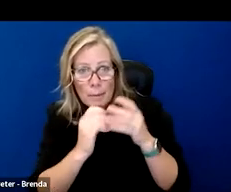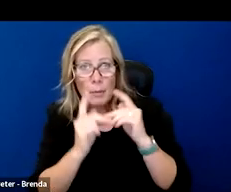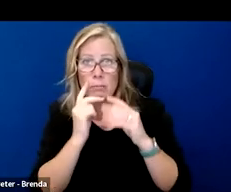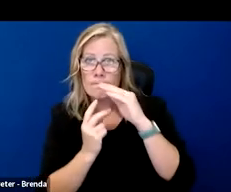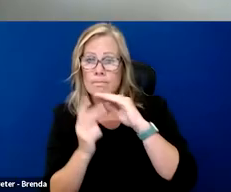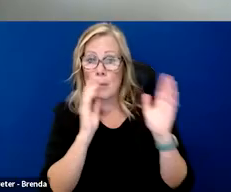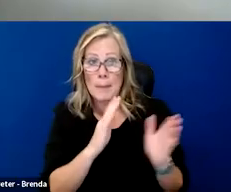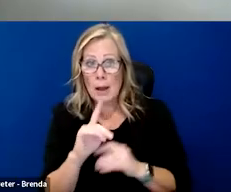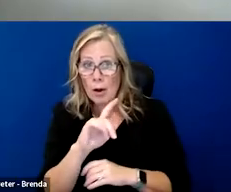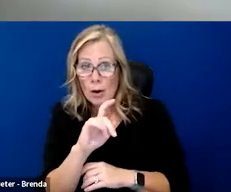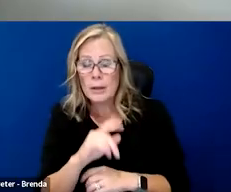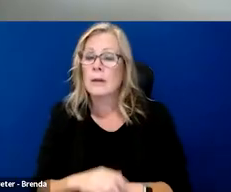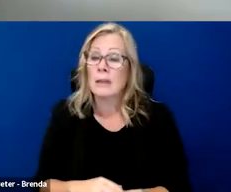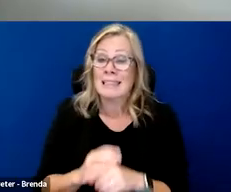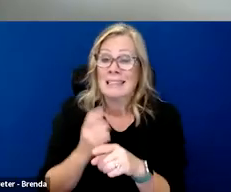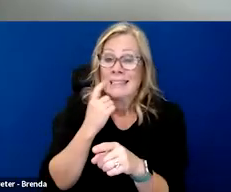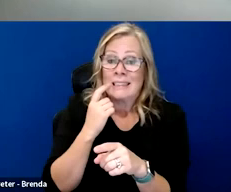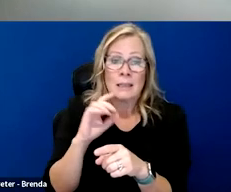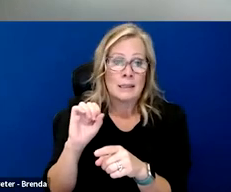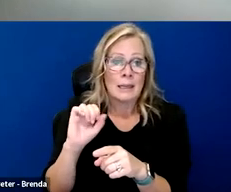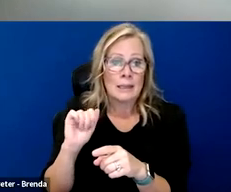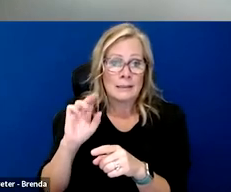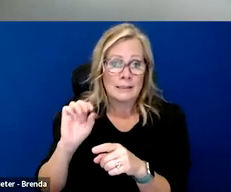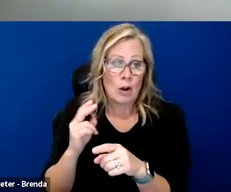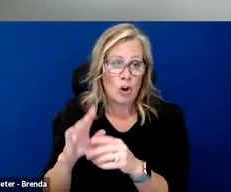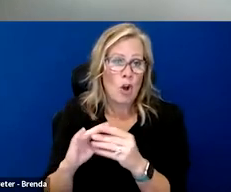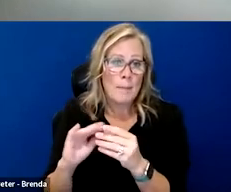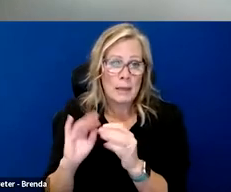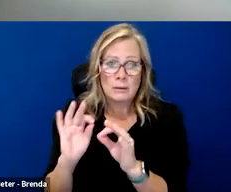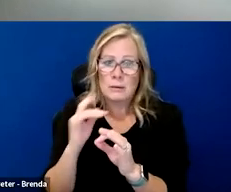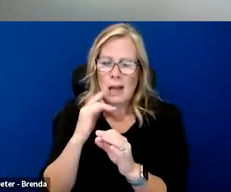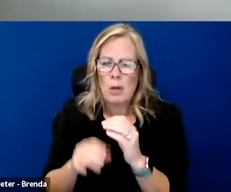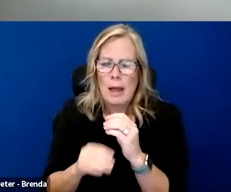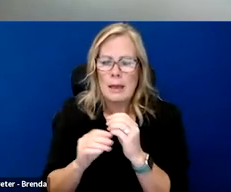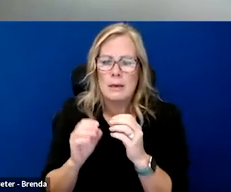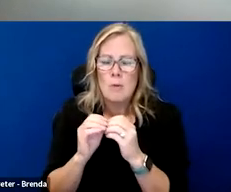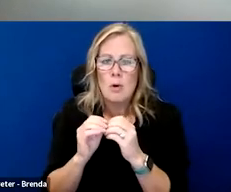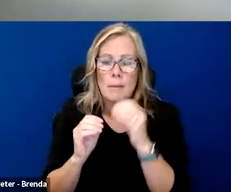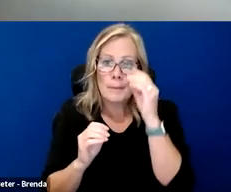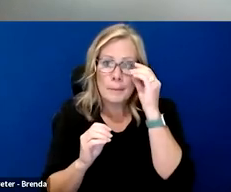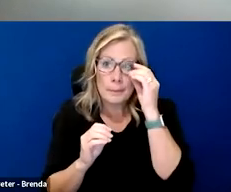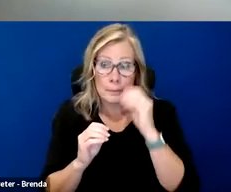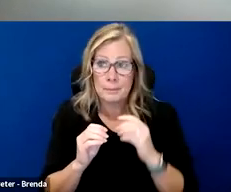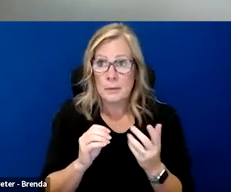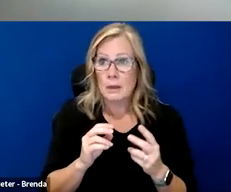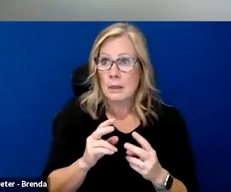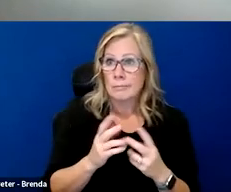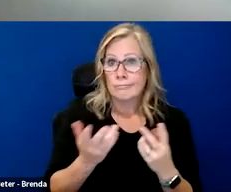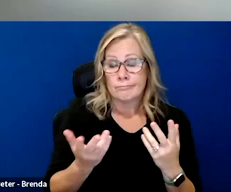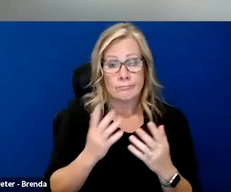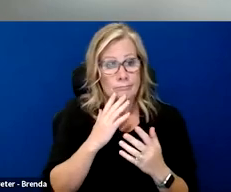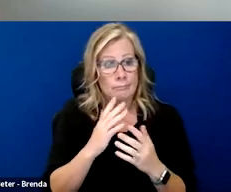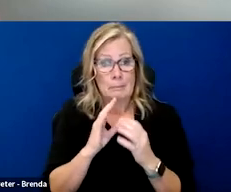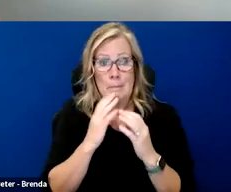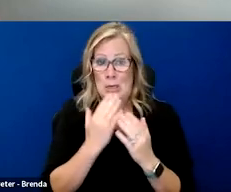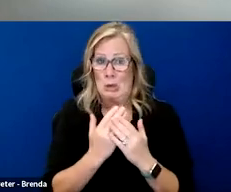Yeah, I'll try to build on what Sarah had said earlier. I definitely reflect on some of those. Either creating or getting to